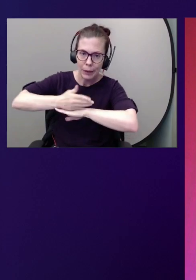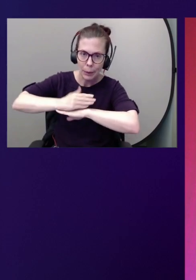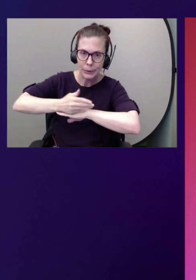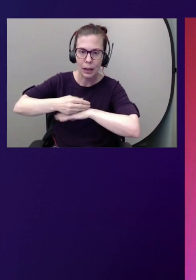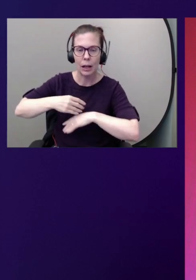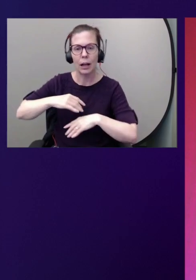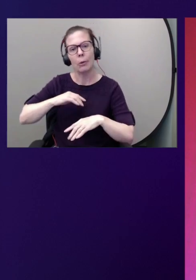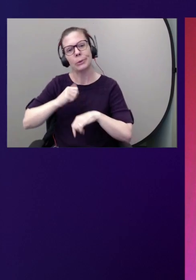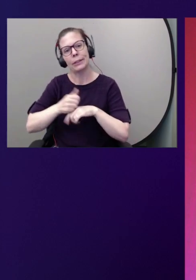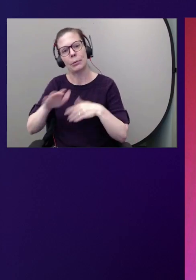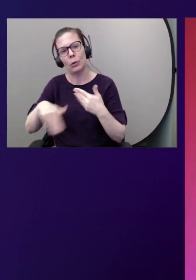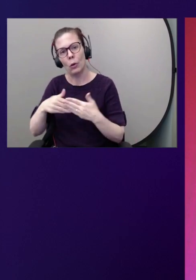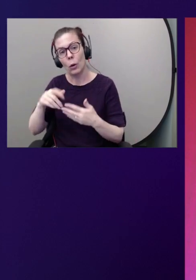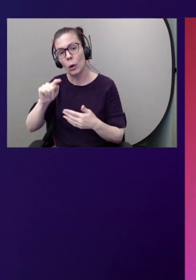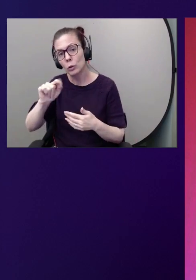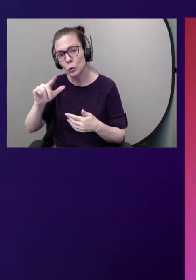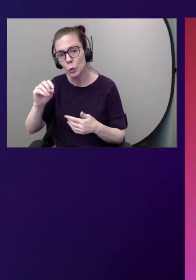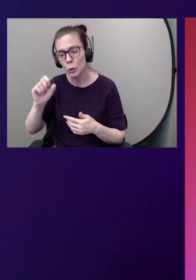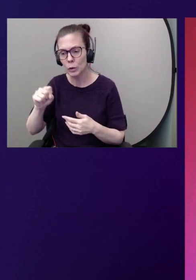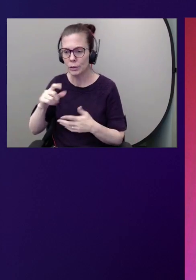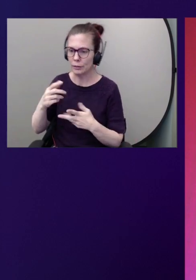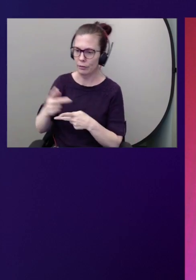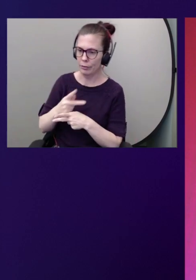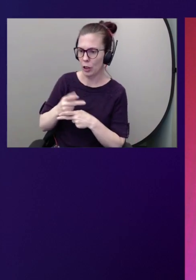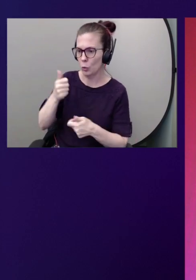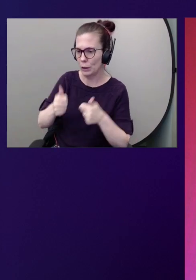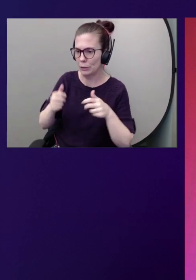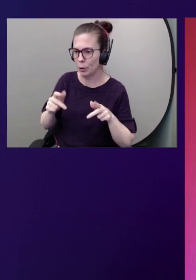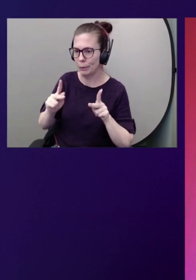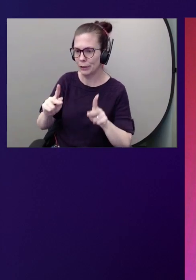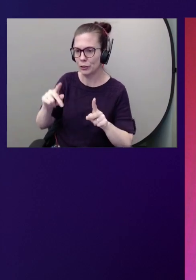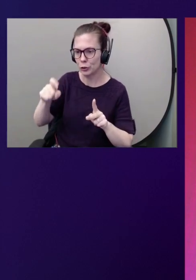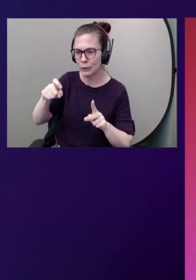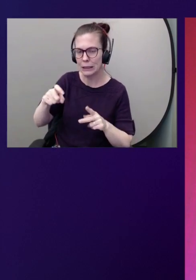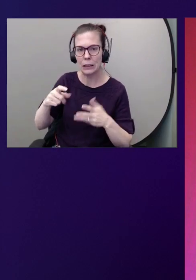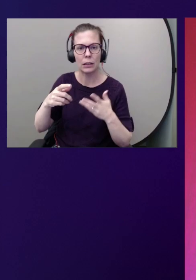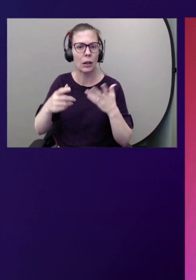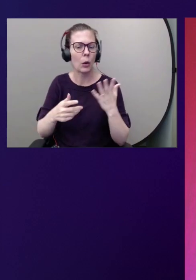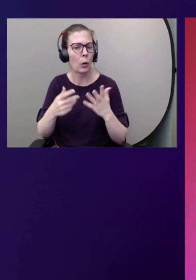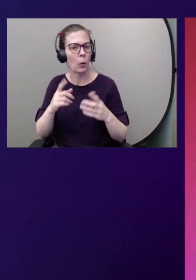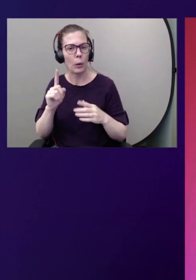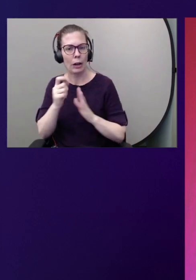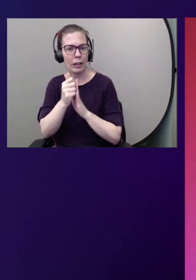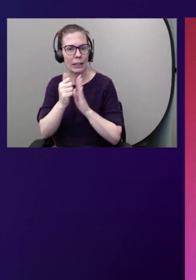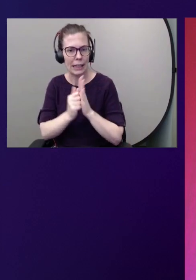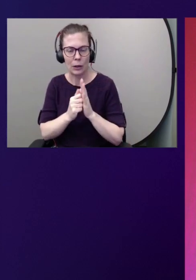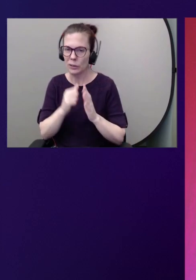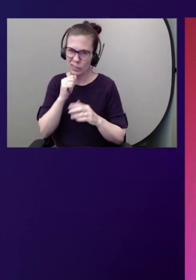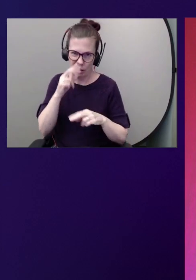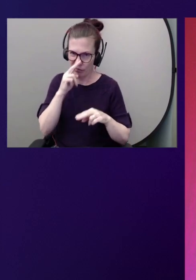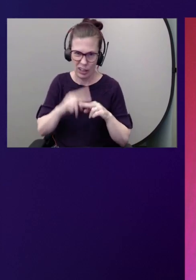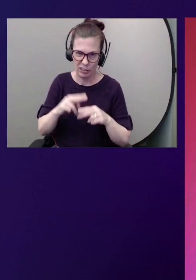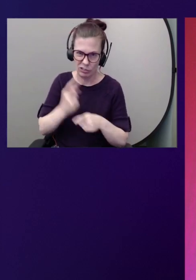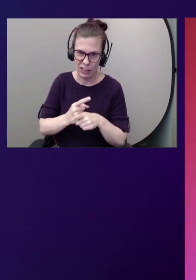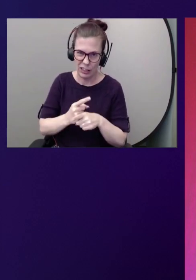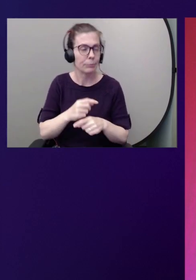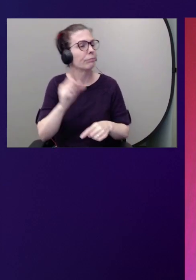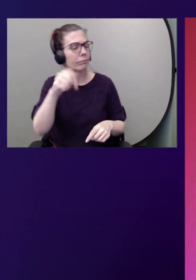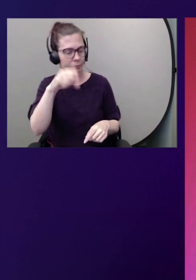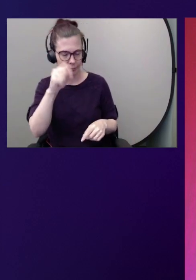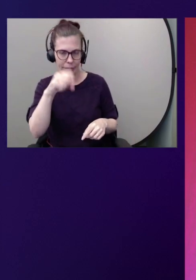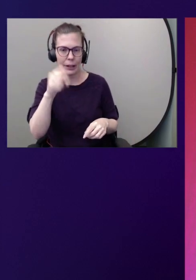your tools on it, you have to figure out what permissions do I need, where do I need accounts? It's not fun, right? Yeah, I've spent an